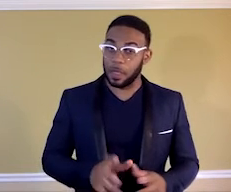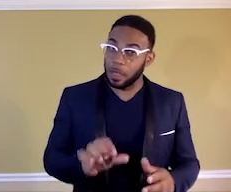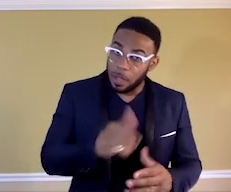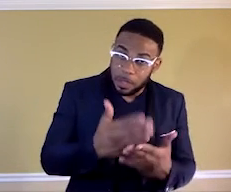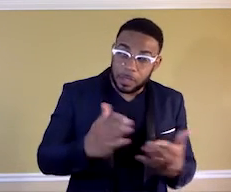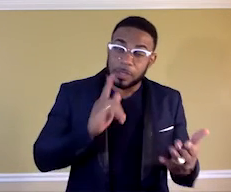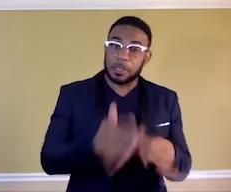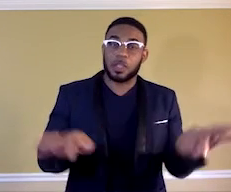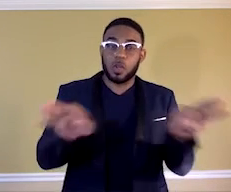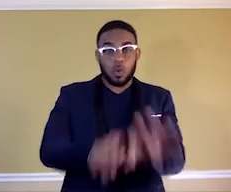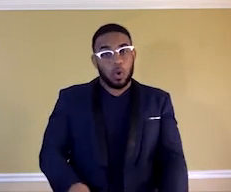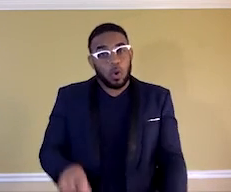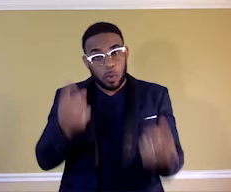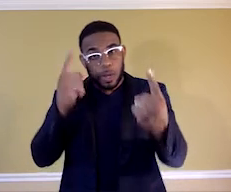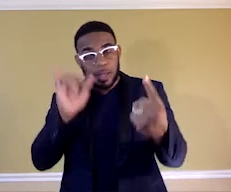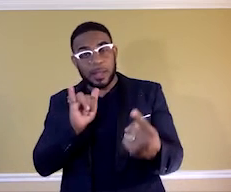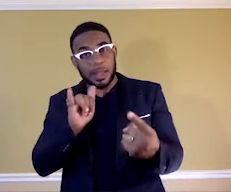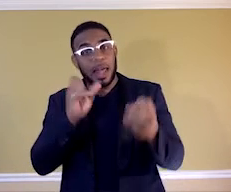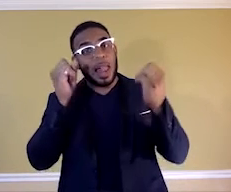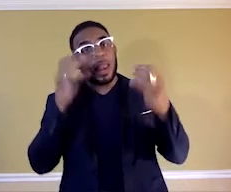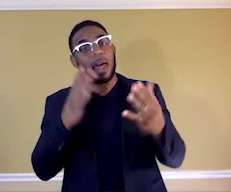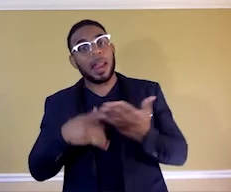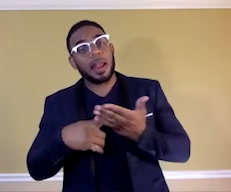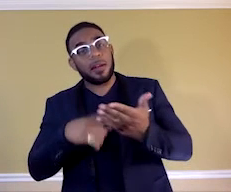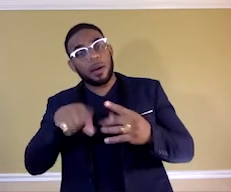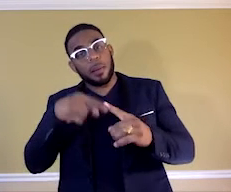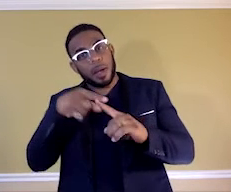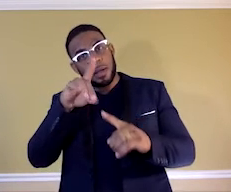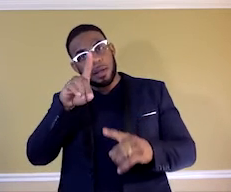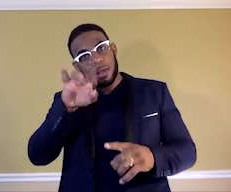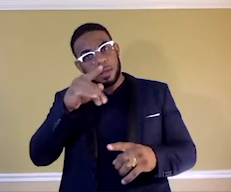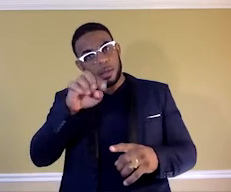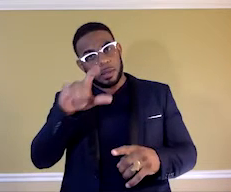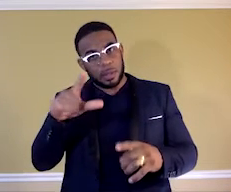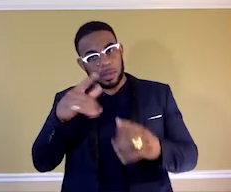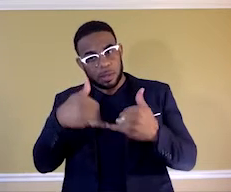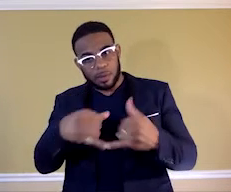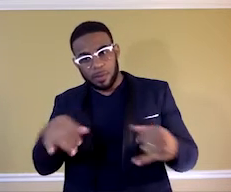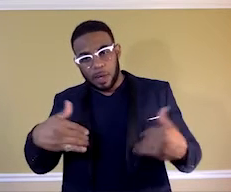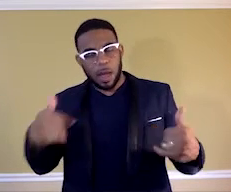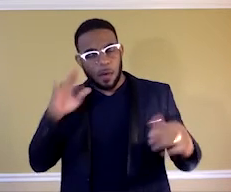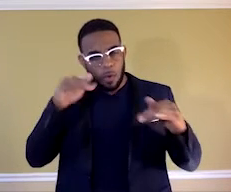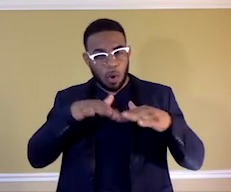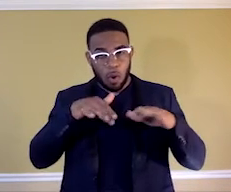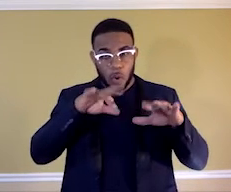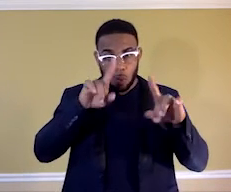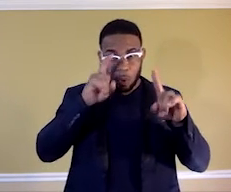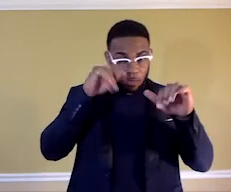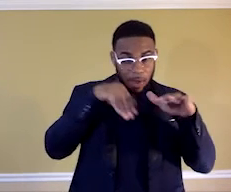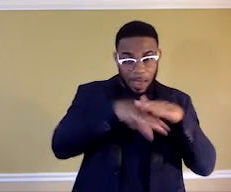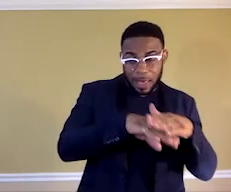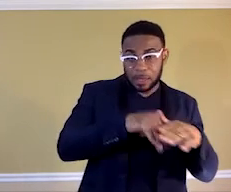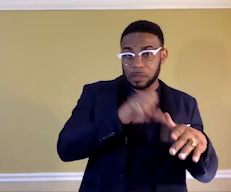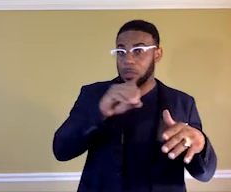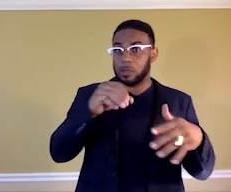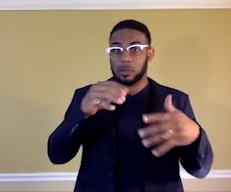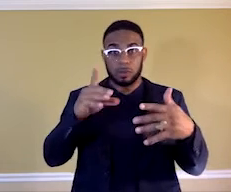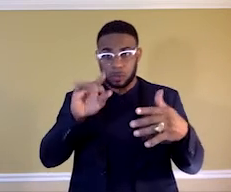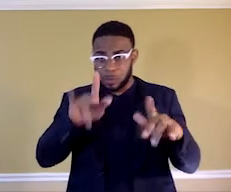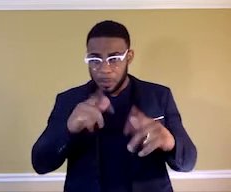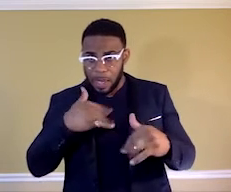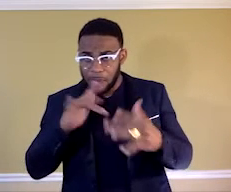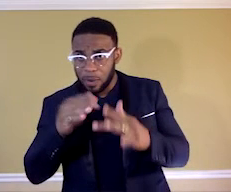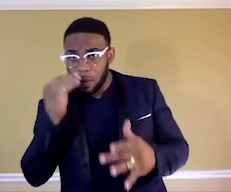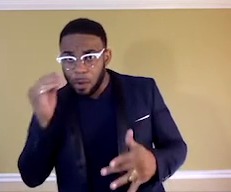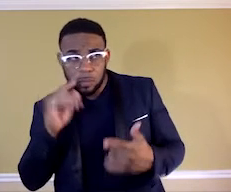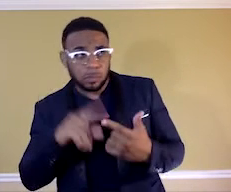Another thing that's important to realize is that a lot of conversations about the digital divide focus on questions of access. So, do people have